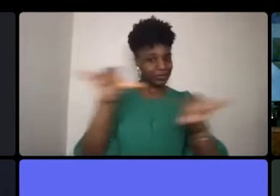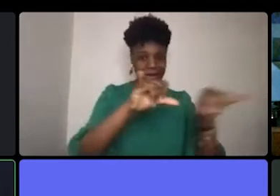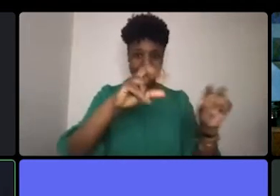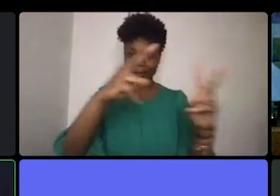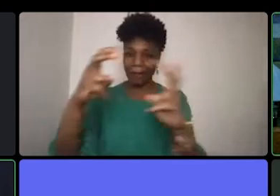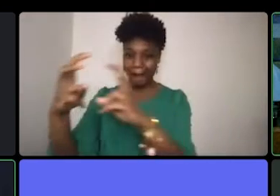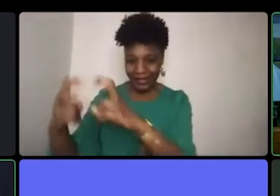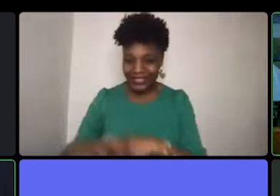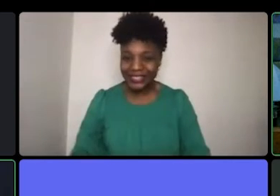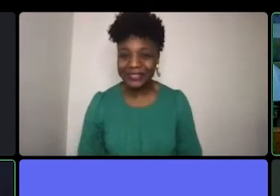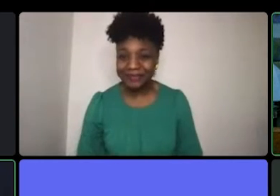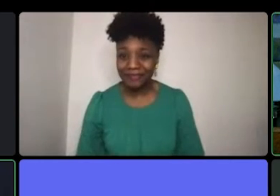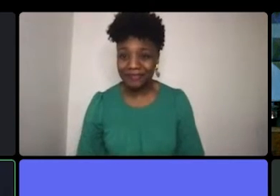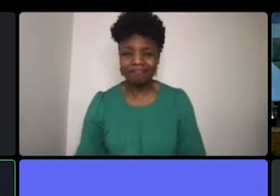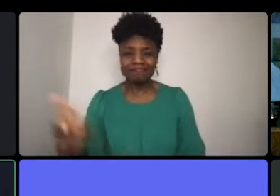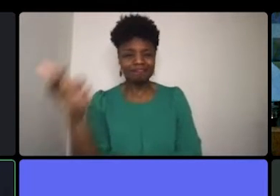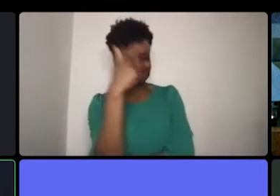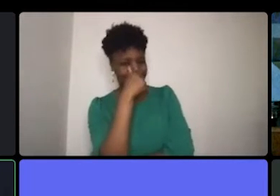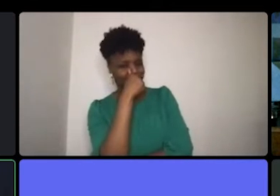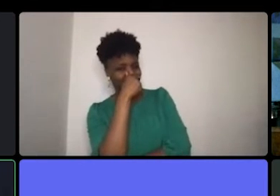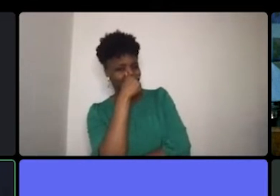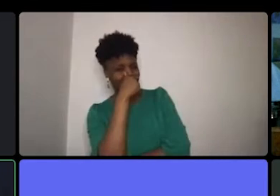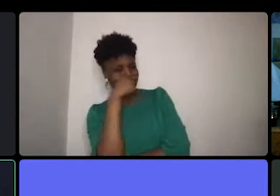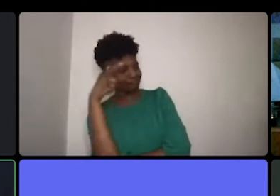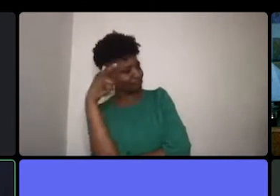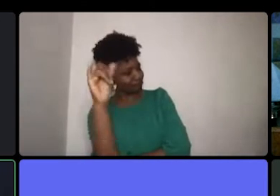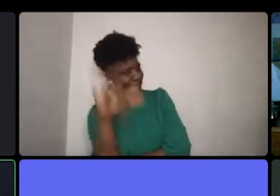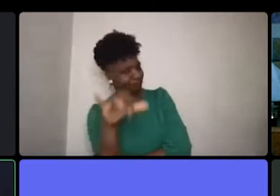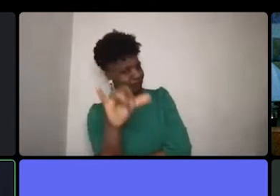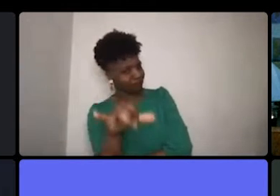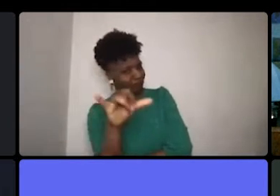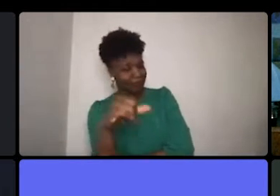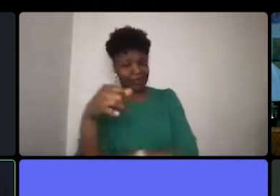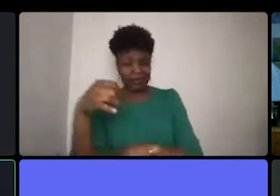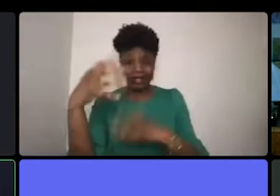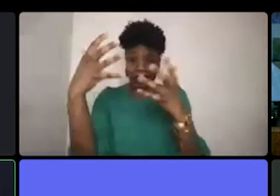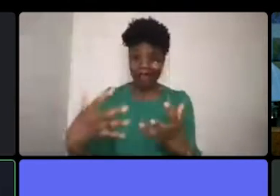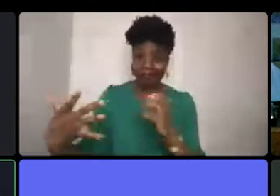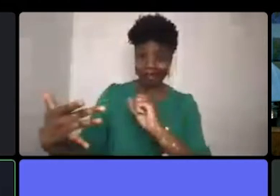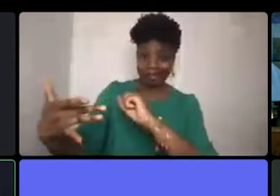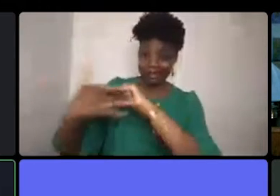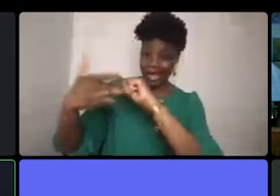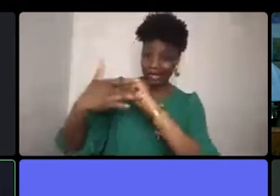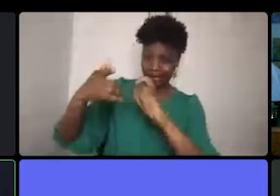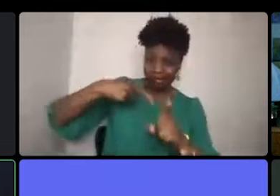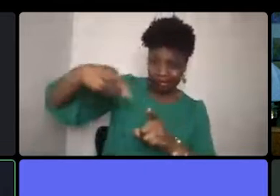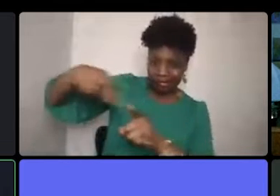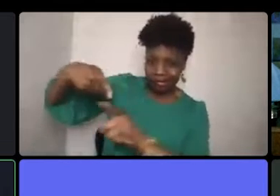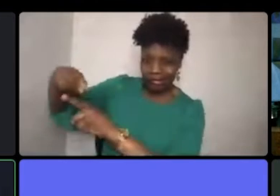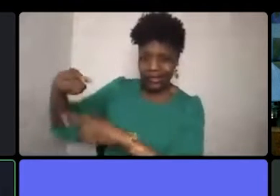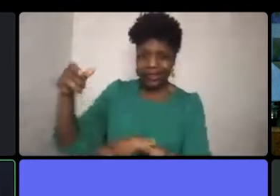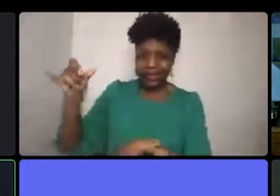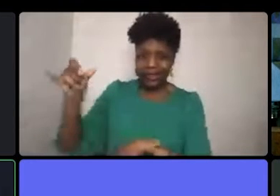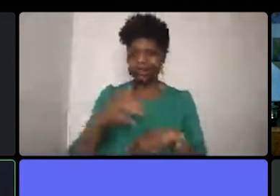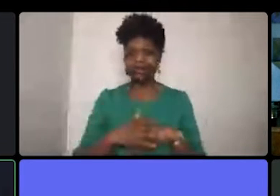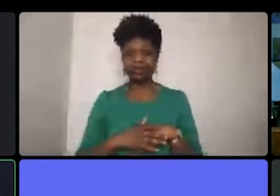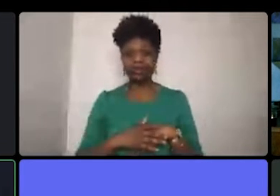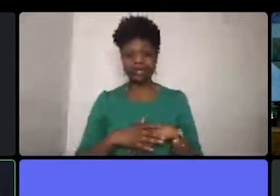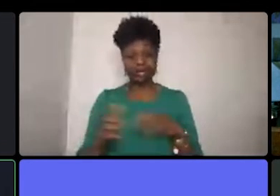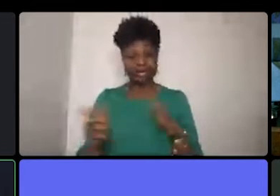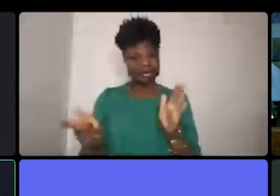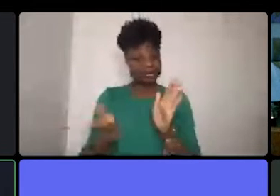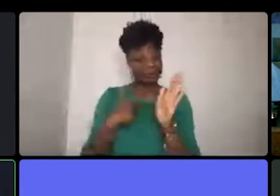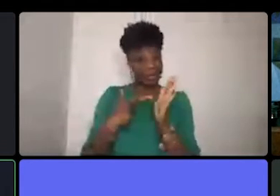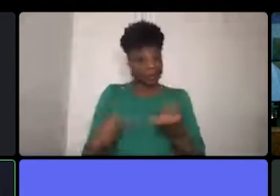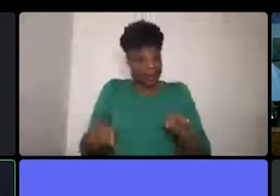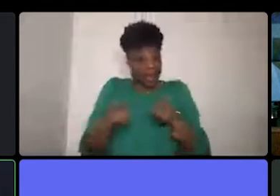That brings a Yeah, lot of. it's very deep and it can be real technical too. And sometimes I have to detach from it, right?